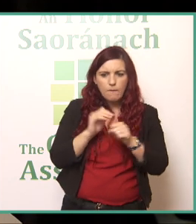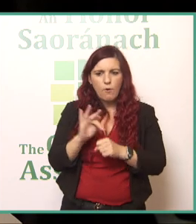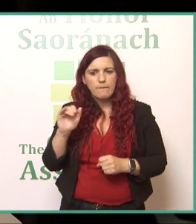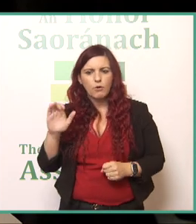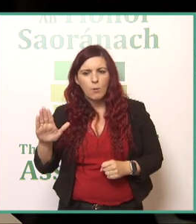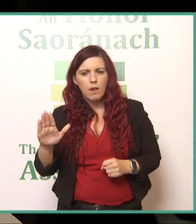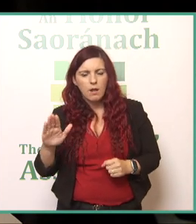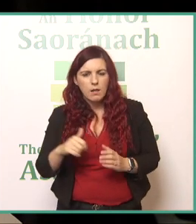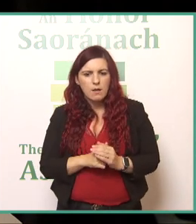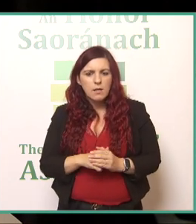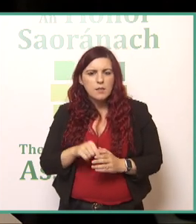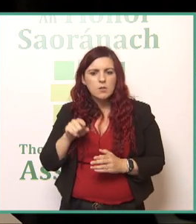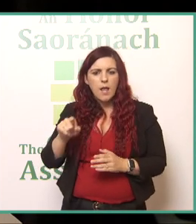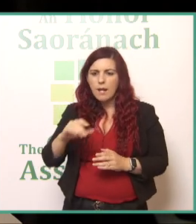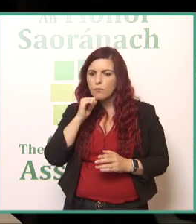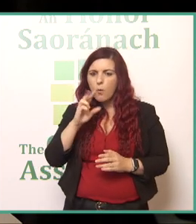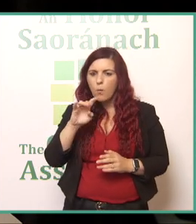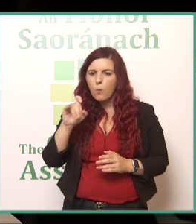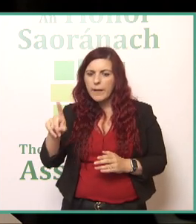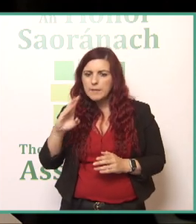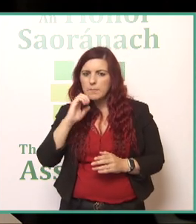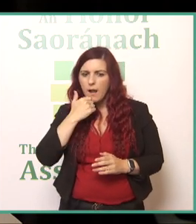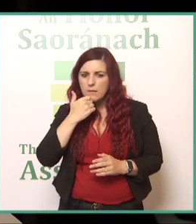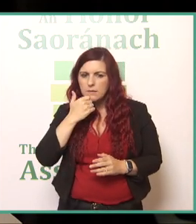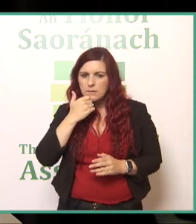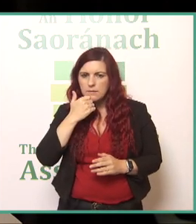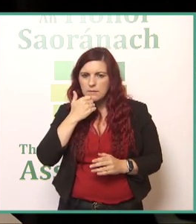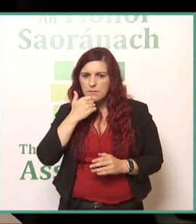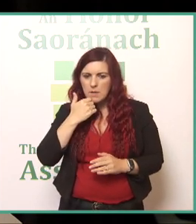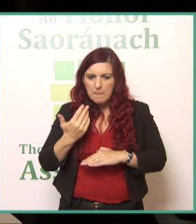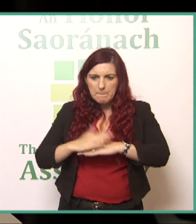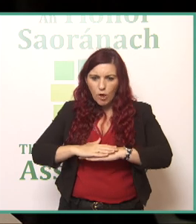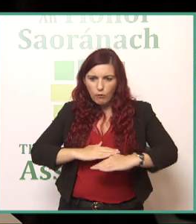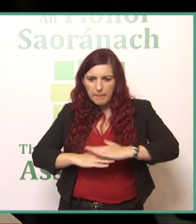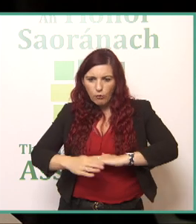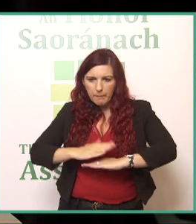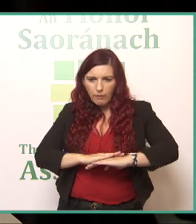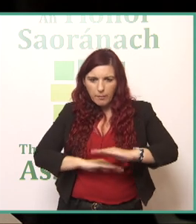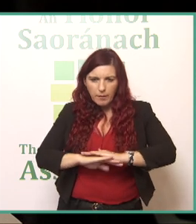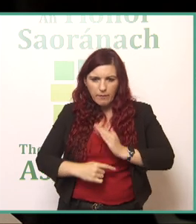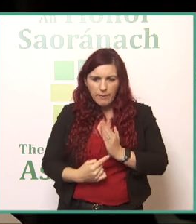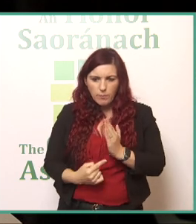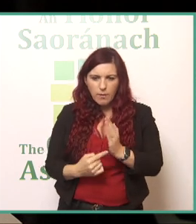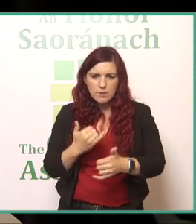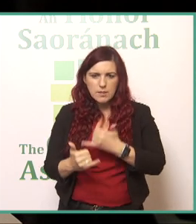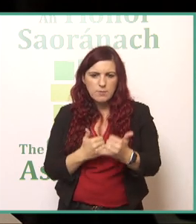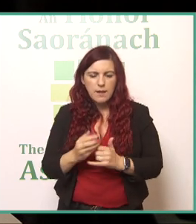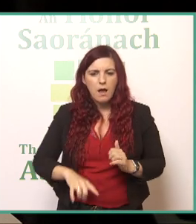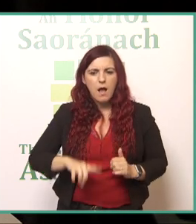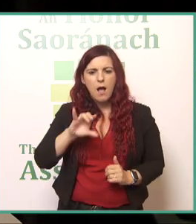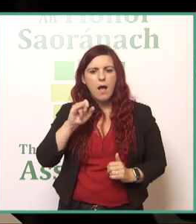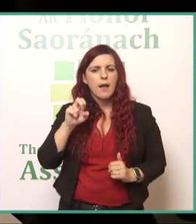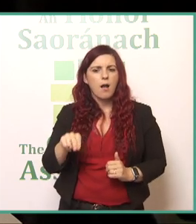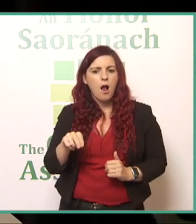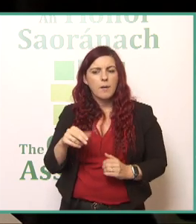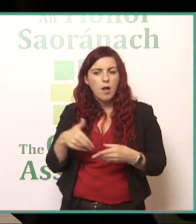it's often weed-free because it's been buried for thousands of years, and then of that high carbon content means that it's really good for